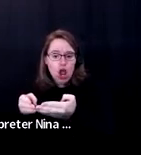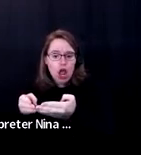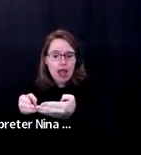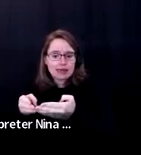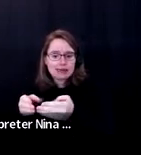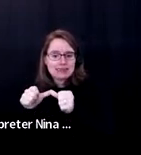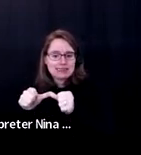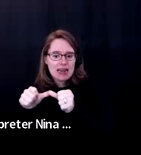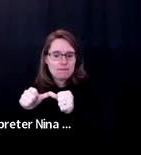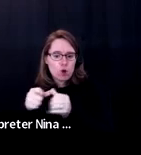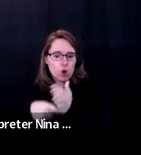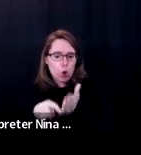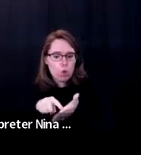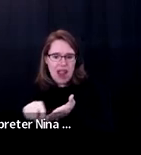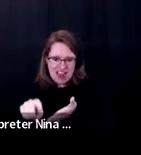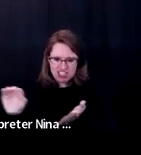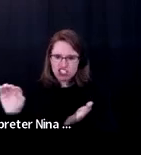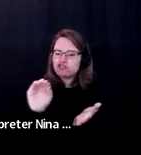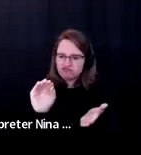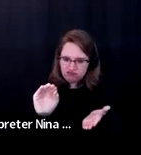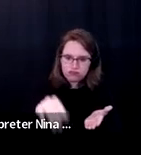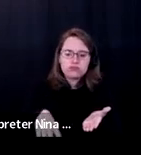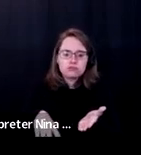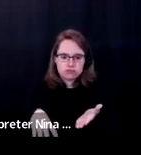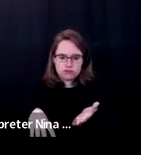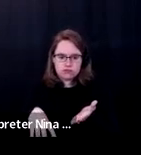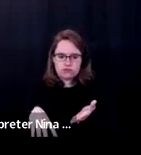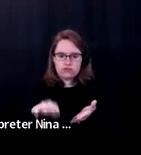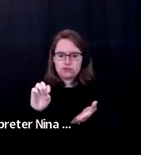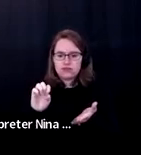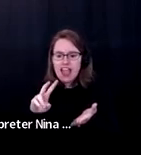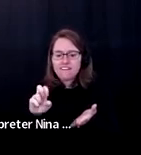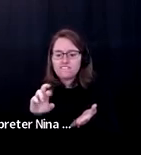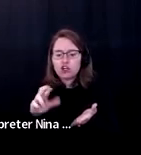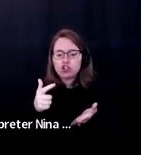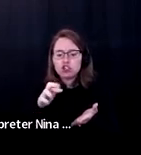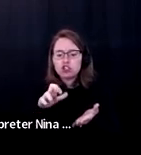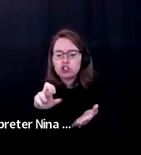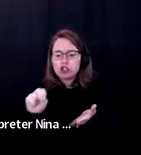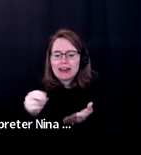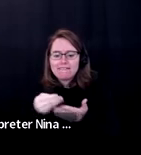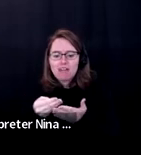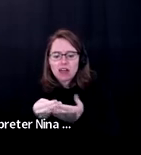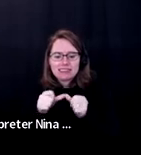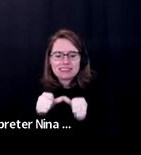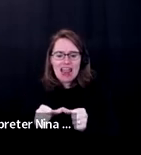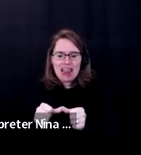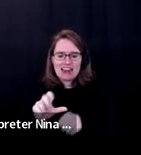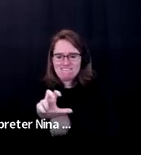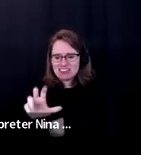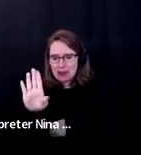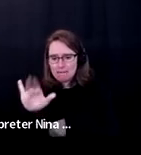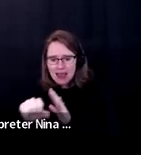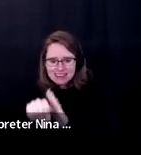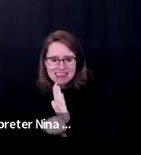here. Looks like Liz is working on that. Evergreen Fund sustained investment by state, voter rights protected and strengthened,